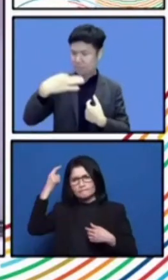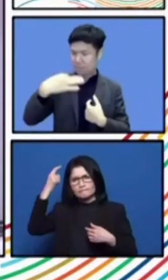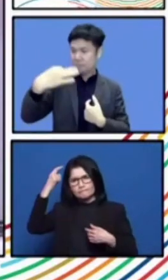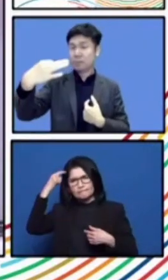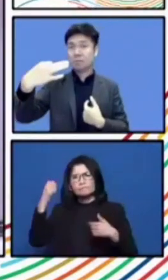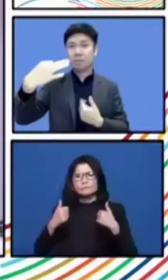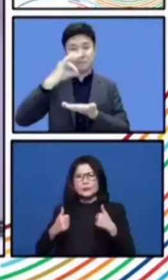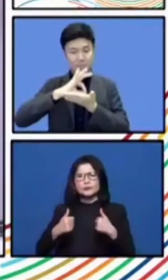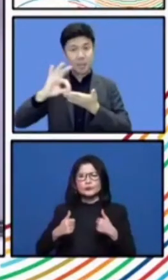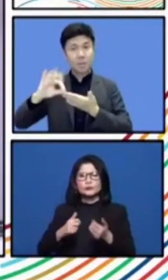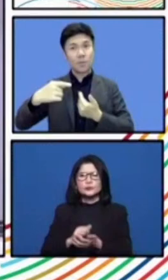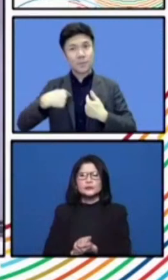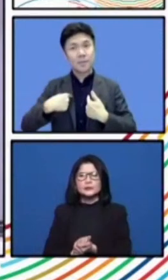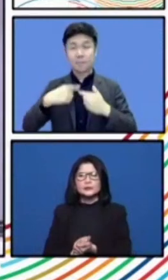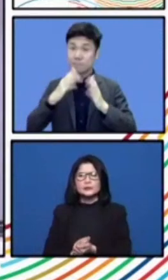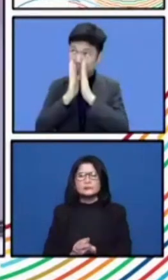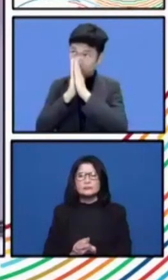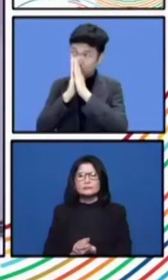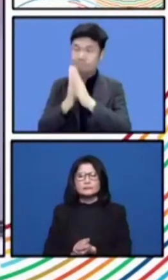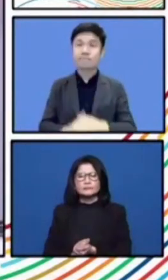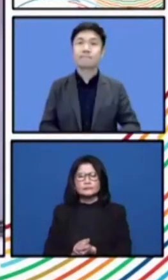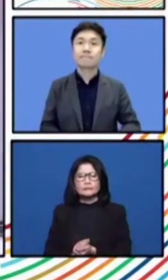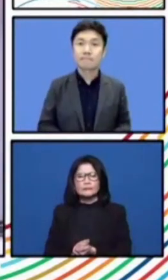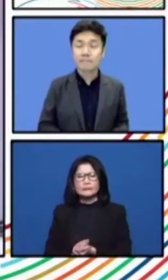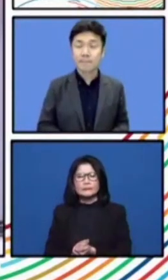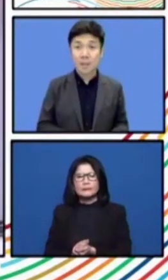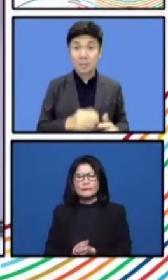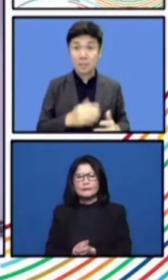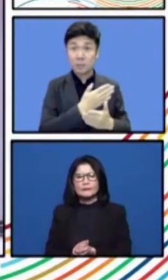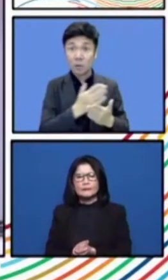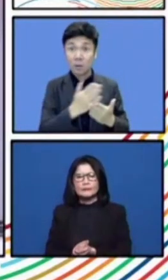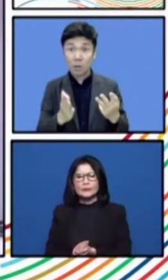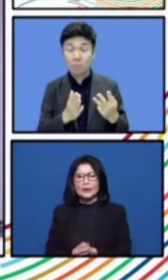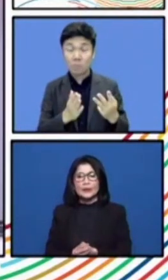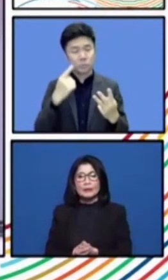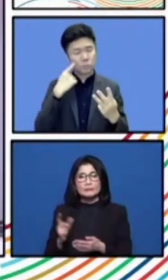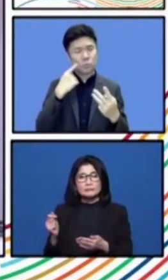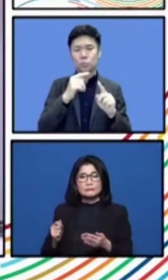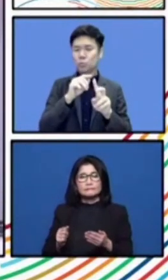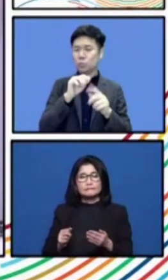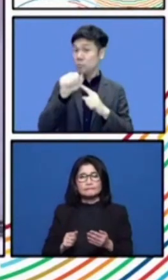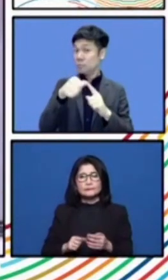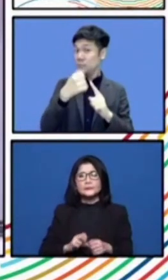in the uh in in in the 23rd agenda